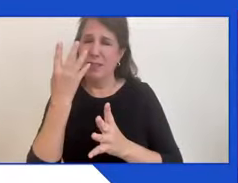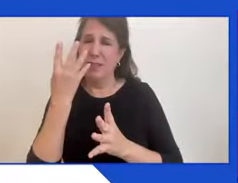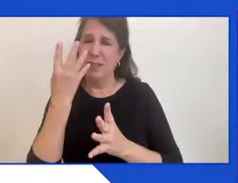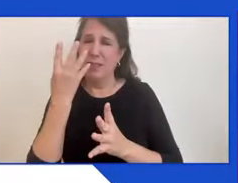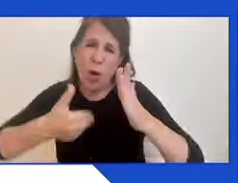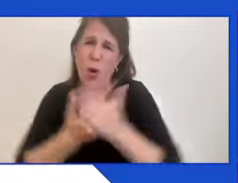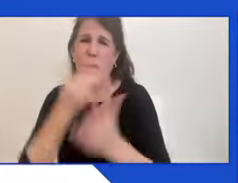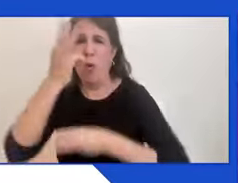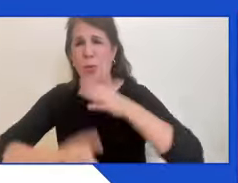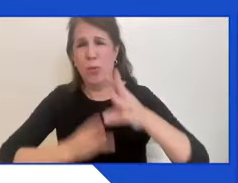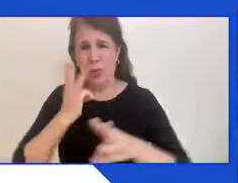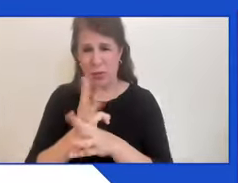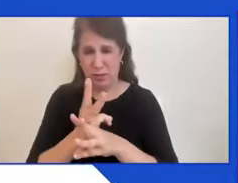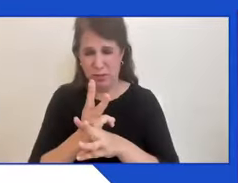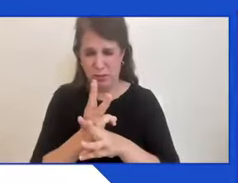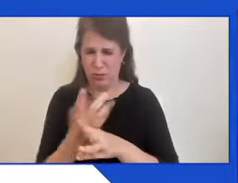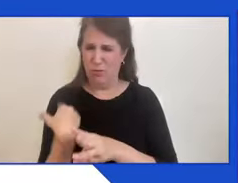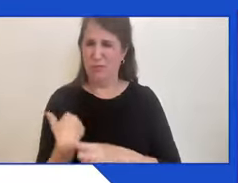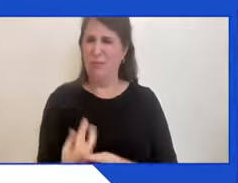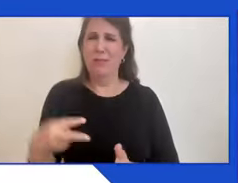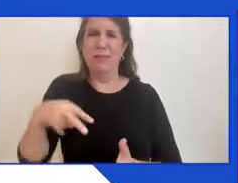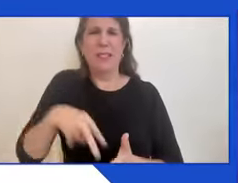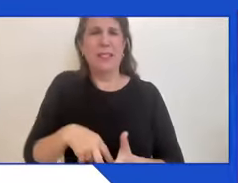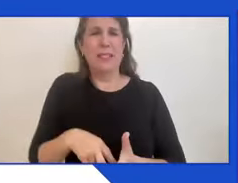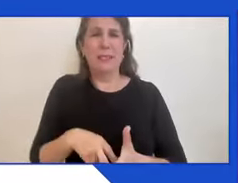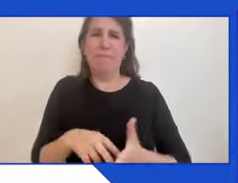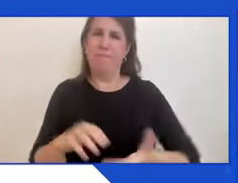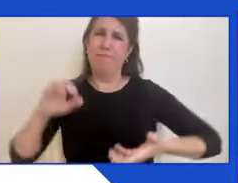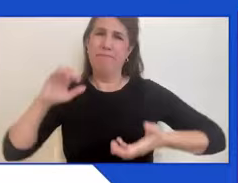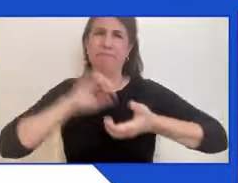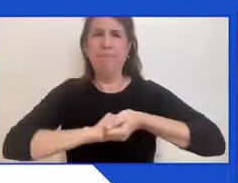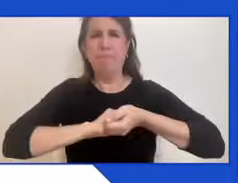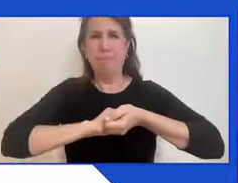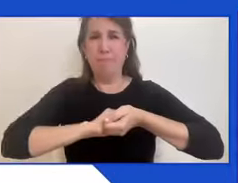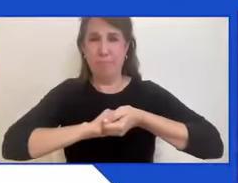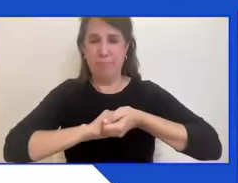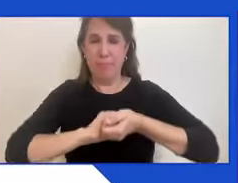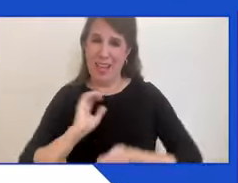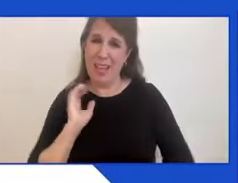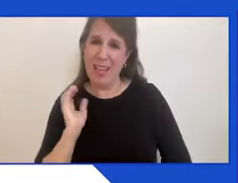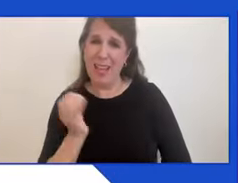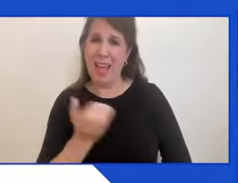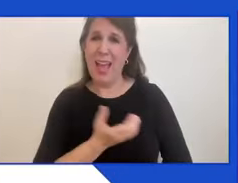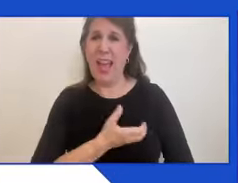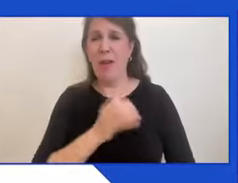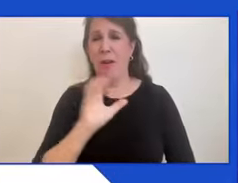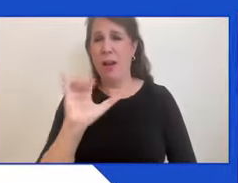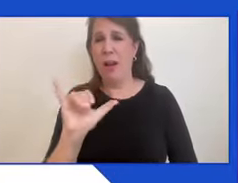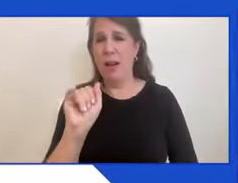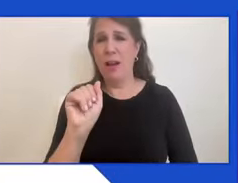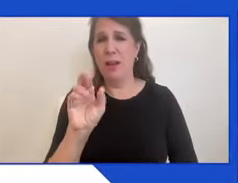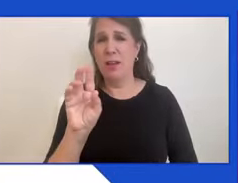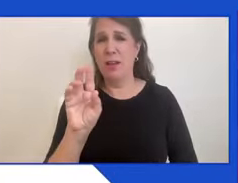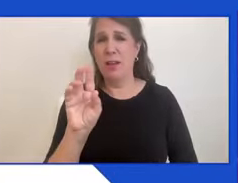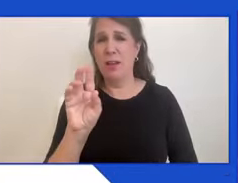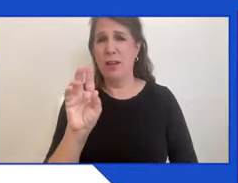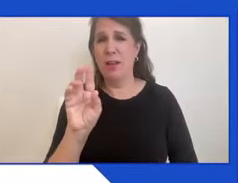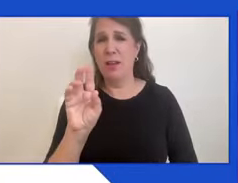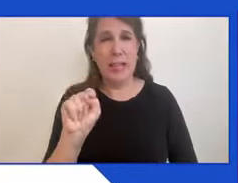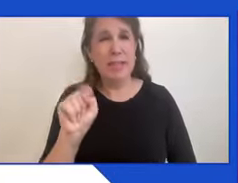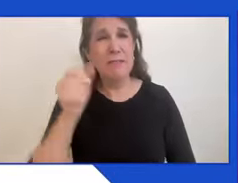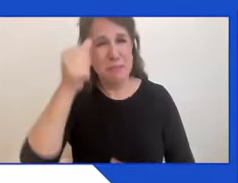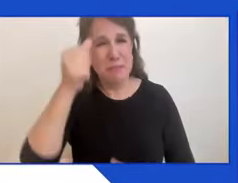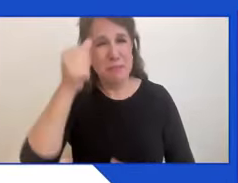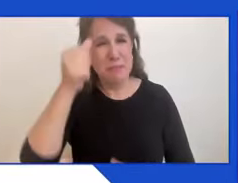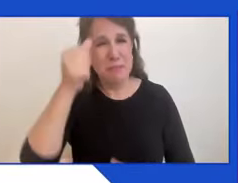transform thousands of our yahrzeit candles into one supernova of light and hope, illuminating the